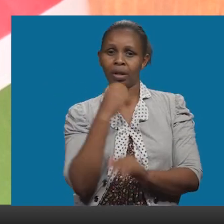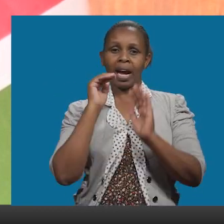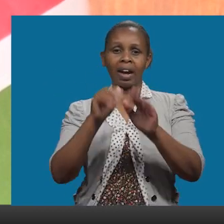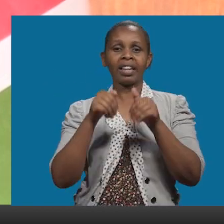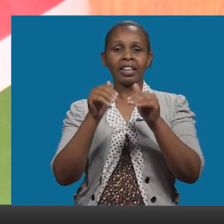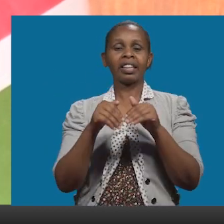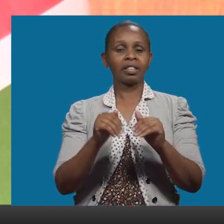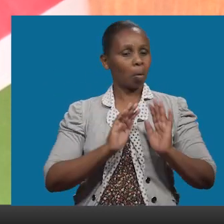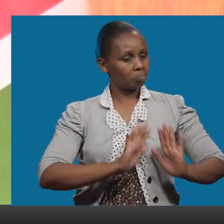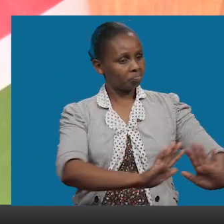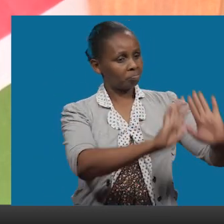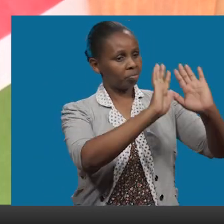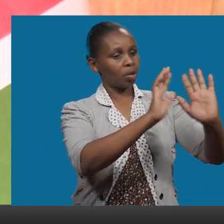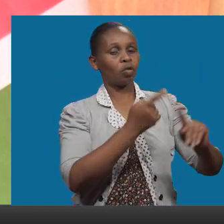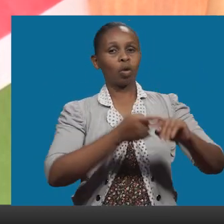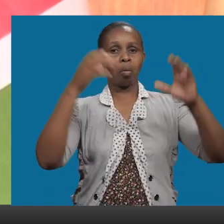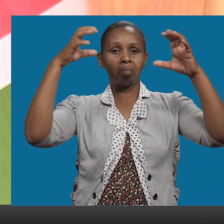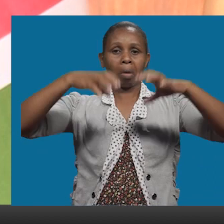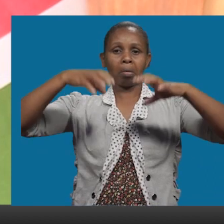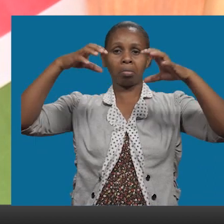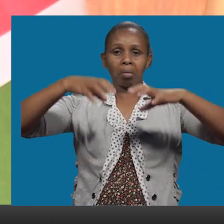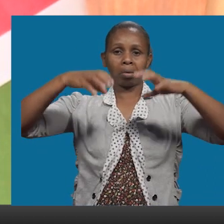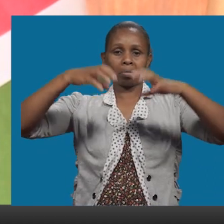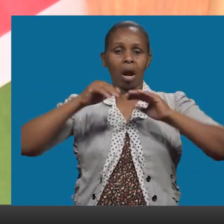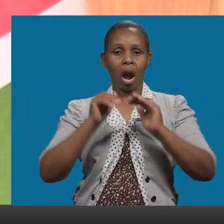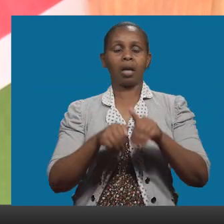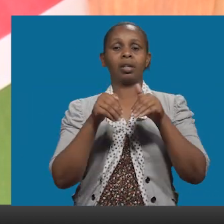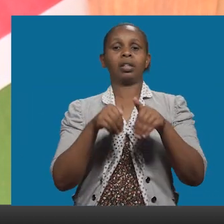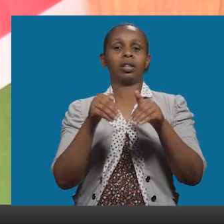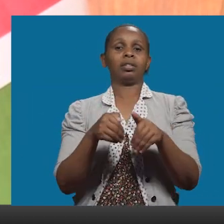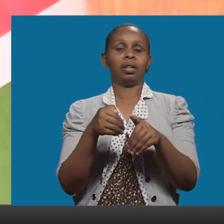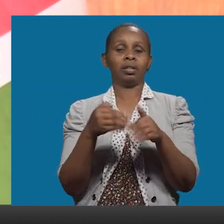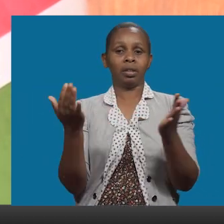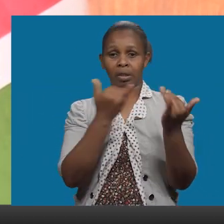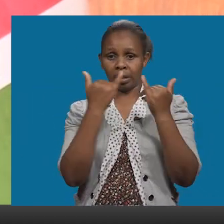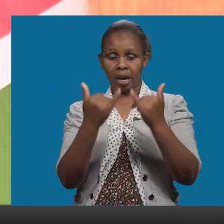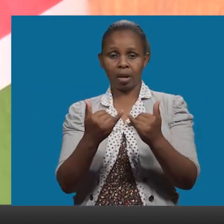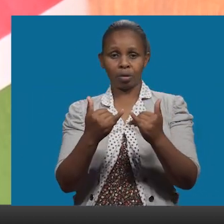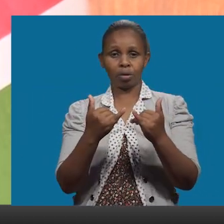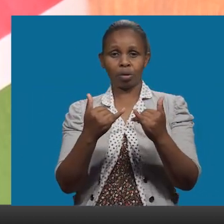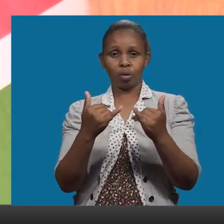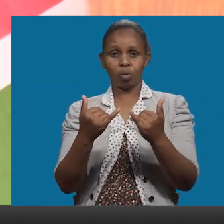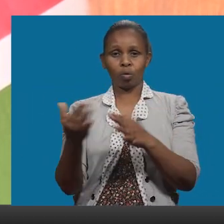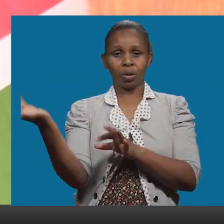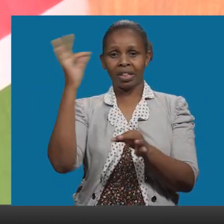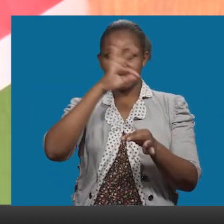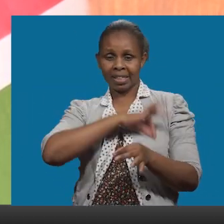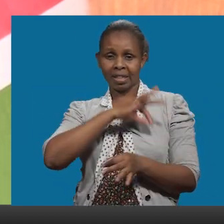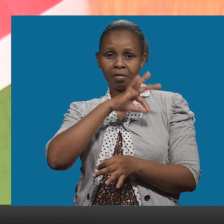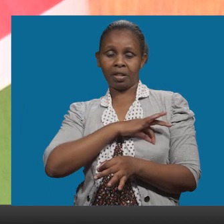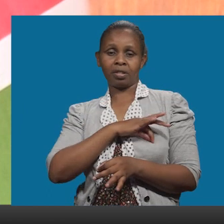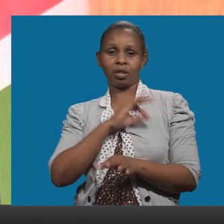irrigated agriculture and we move away from rain-fed agriculture. And we are going to